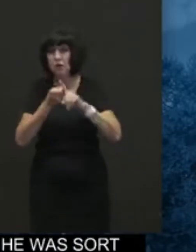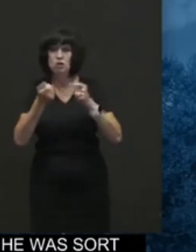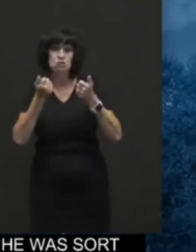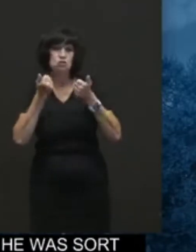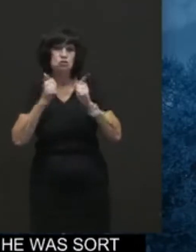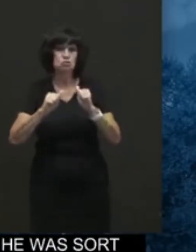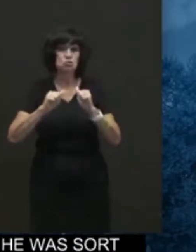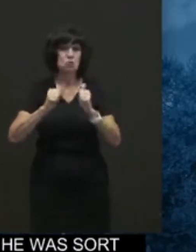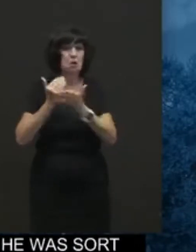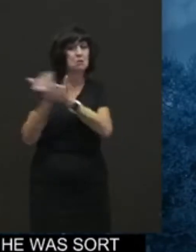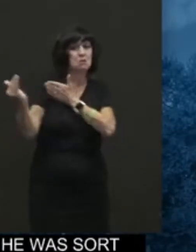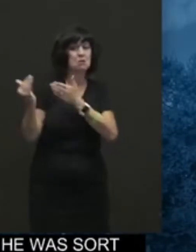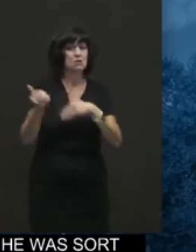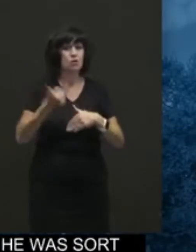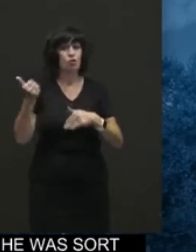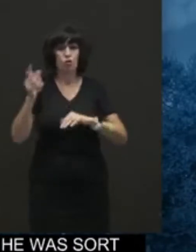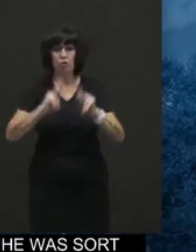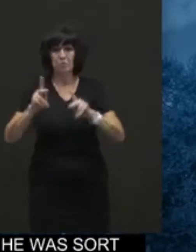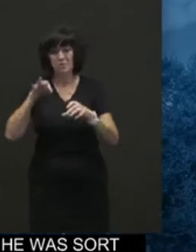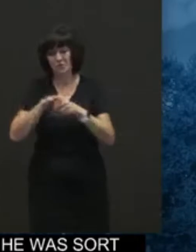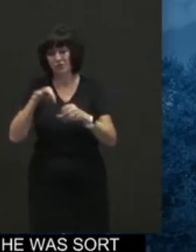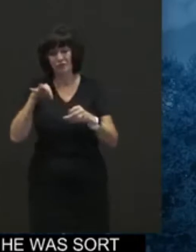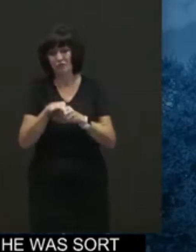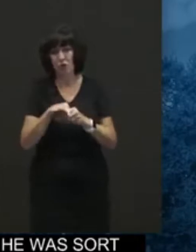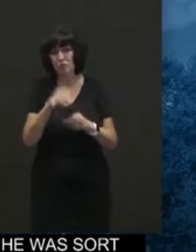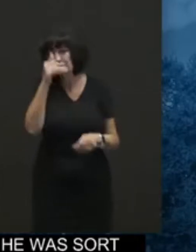legitimately cast ballots